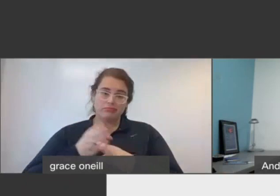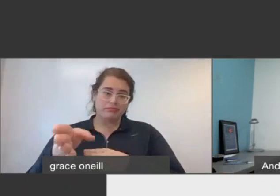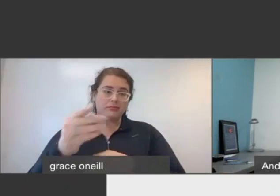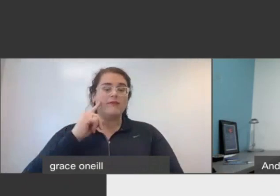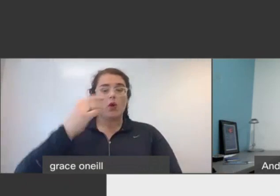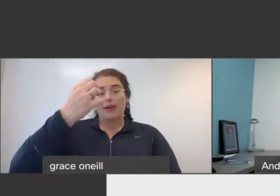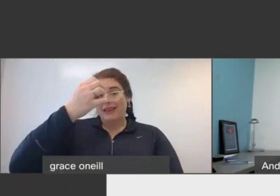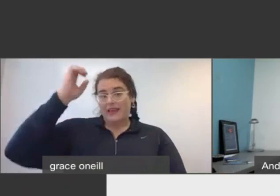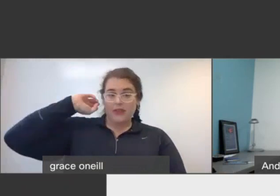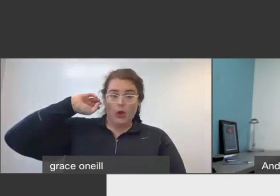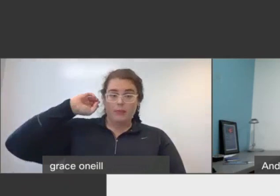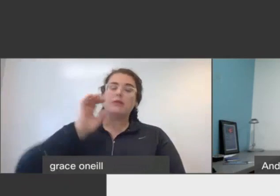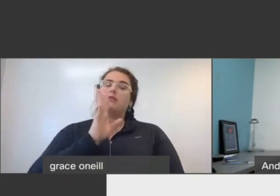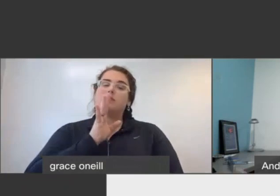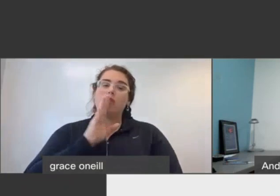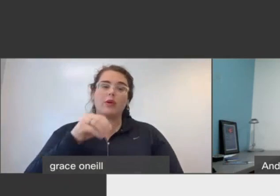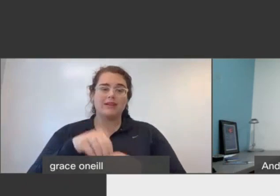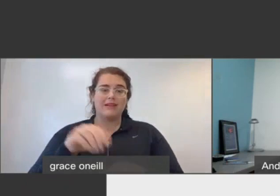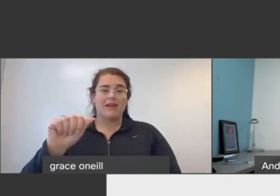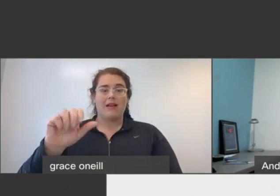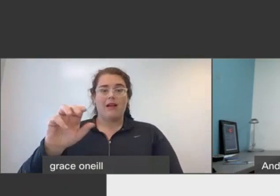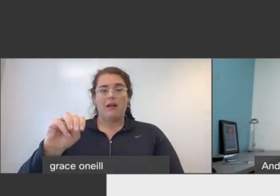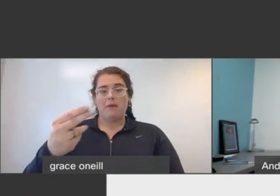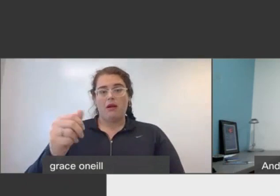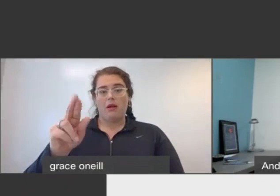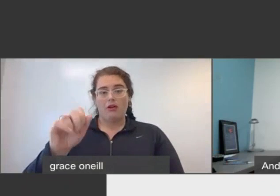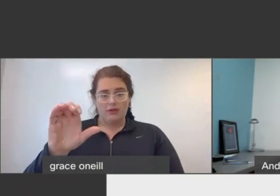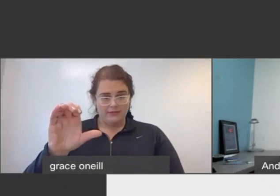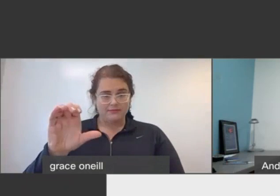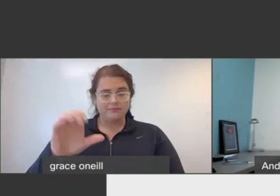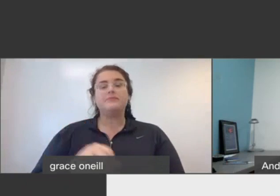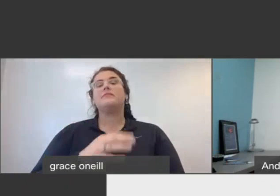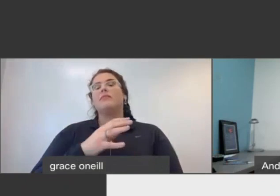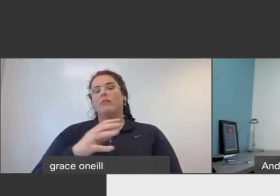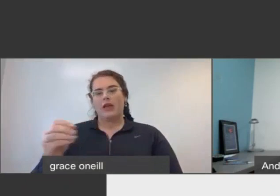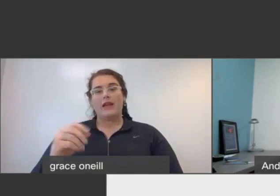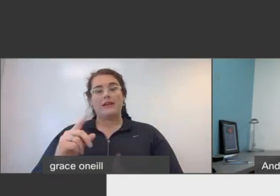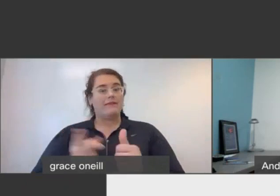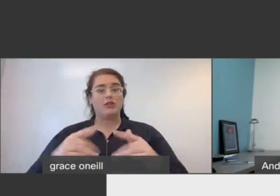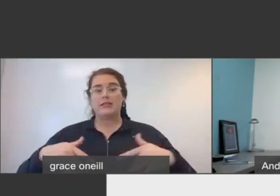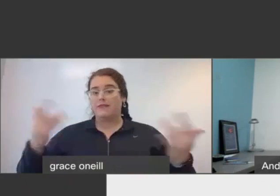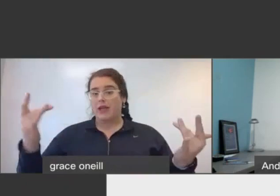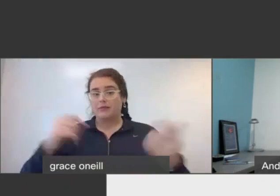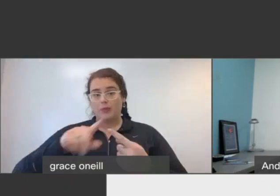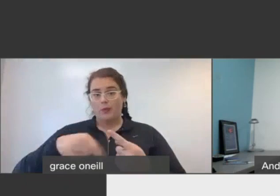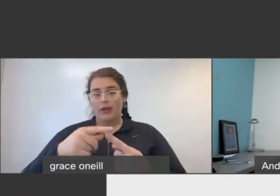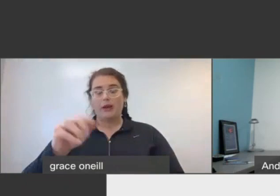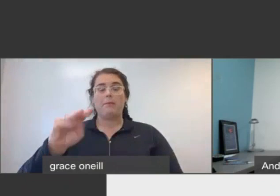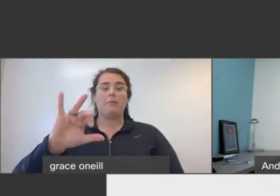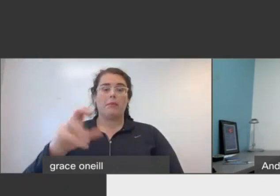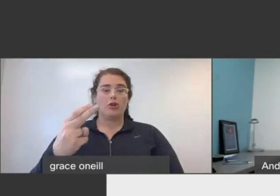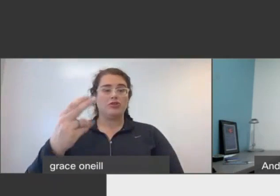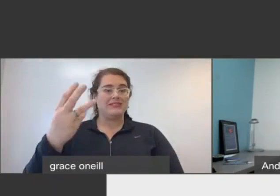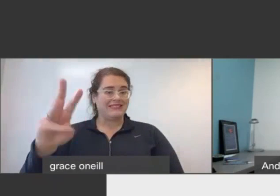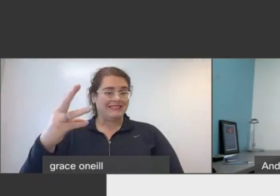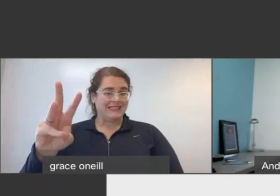an event all in Amharic. And we'll have our first event March 16th from 6:30 to